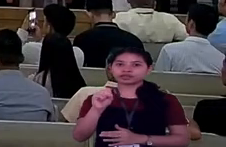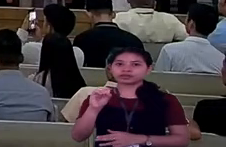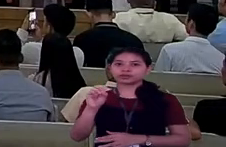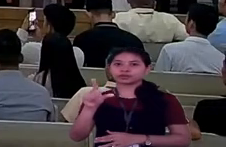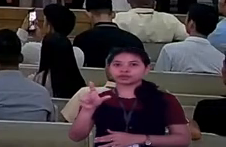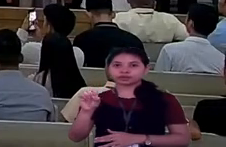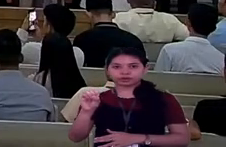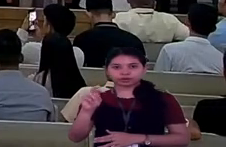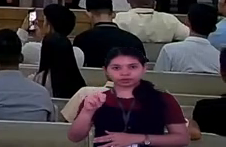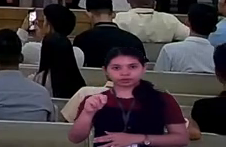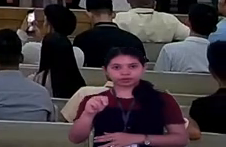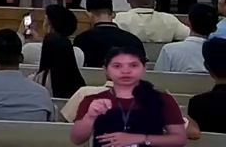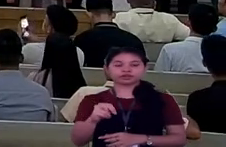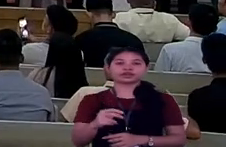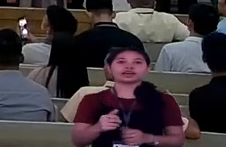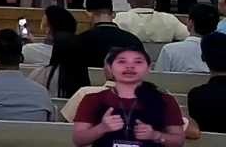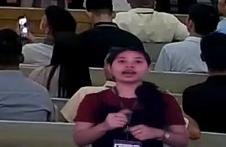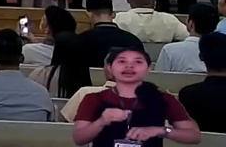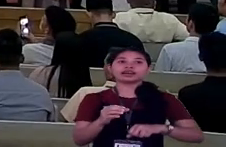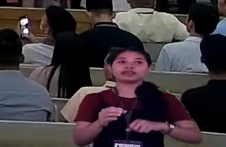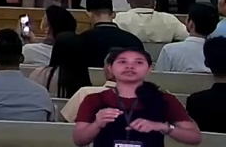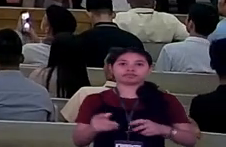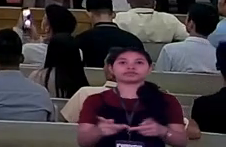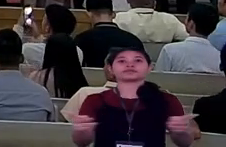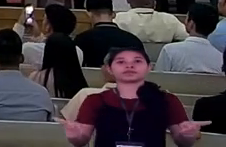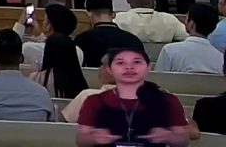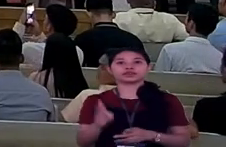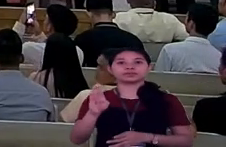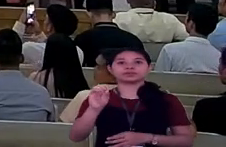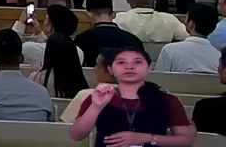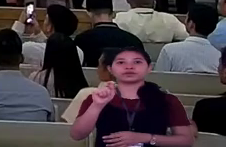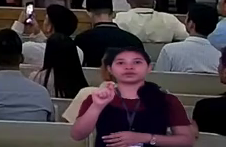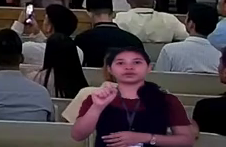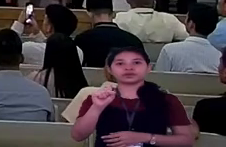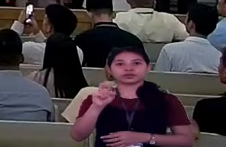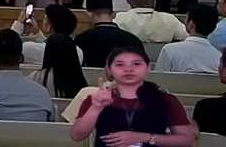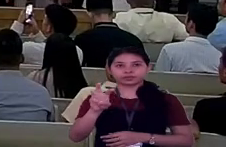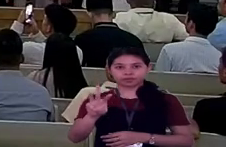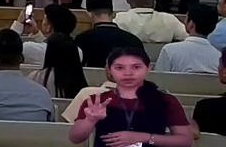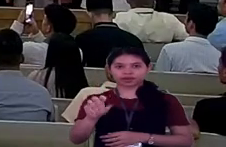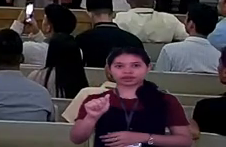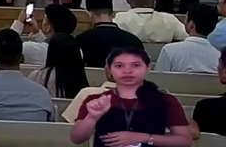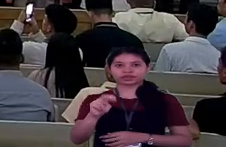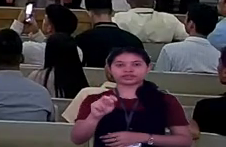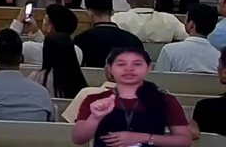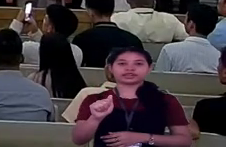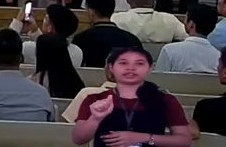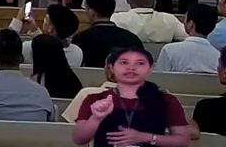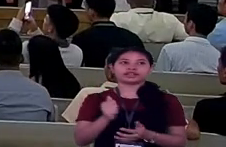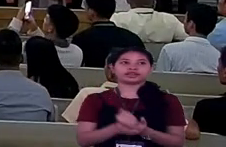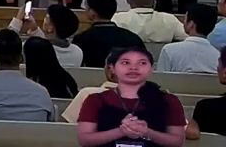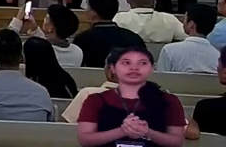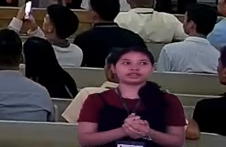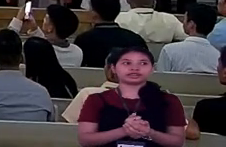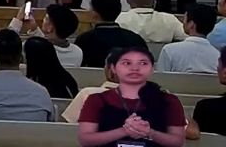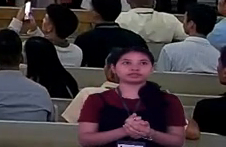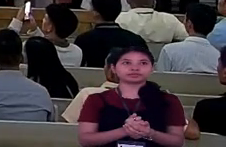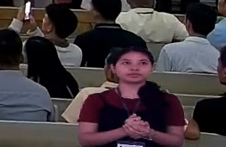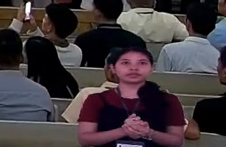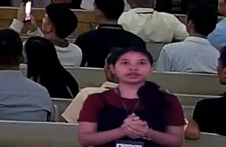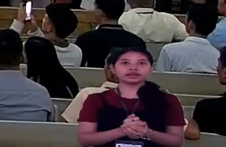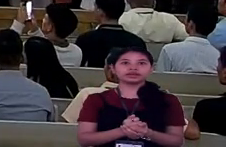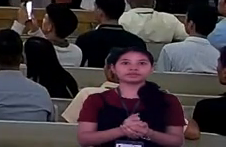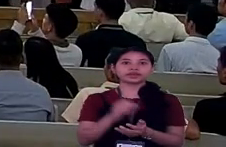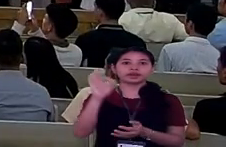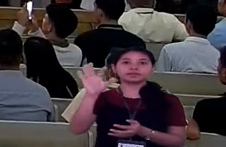missionary to Botswana, Africa. Amen. Good morning, church. Good morning, pastor. Brother Noel Mendoza from Bethany Baptist Church,